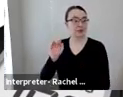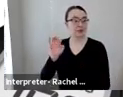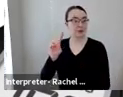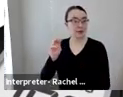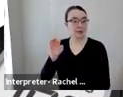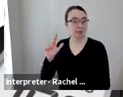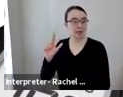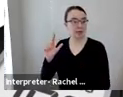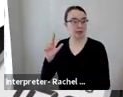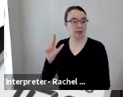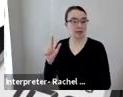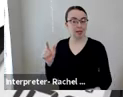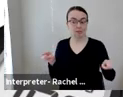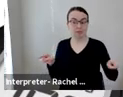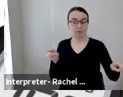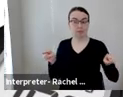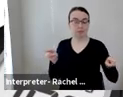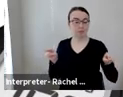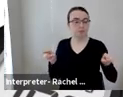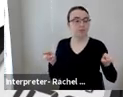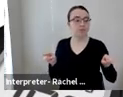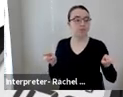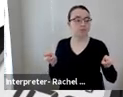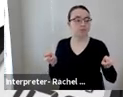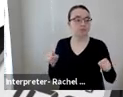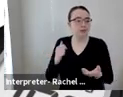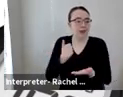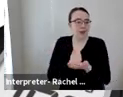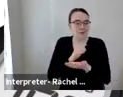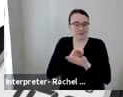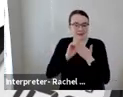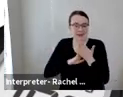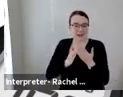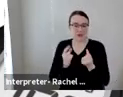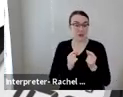complement each other and refresh the designer. So I'm